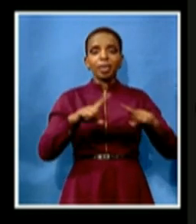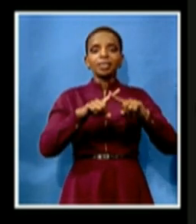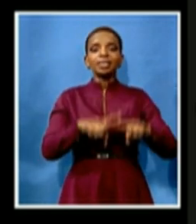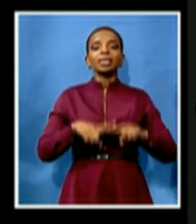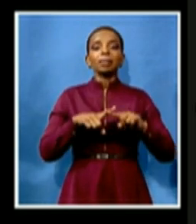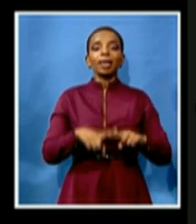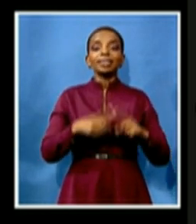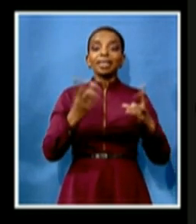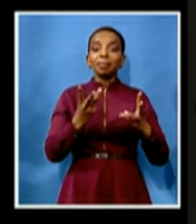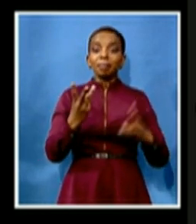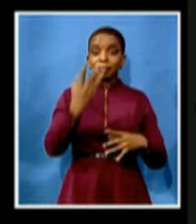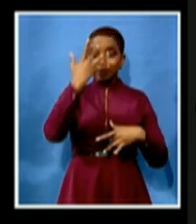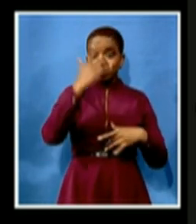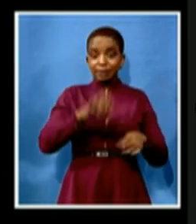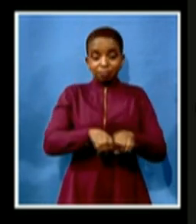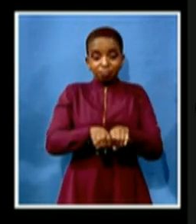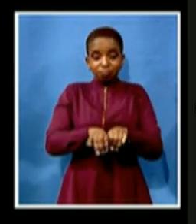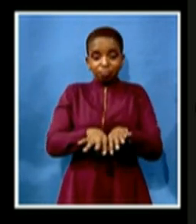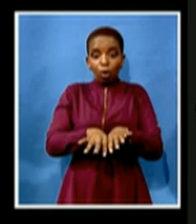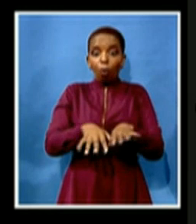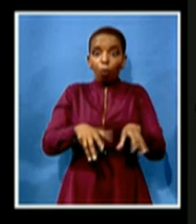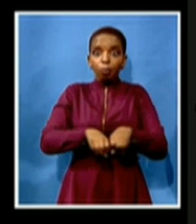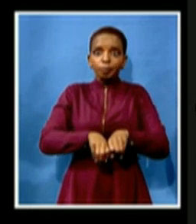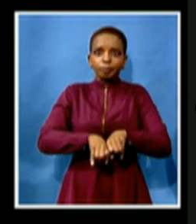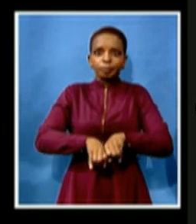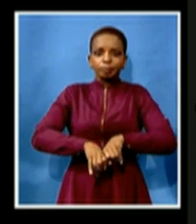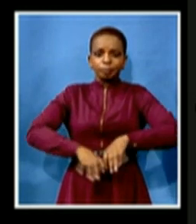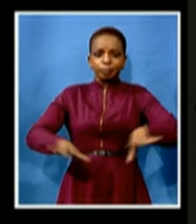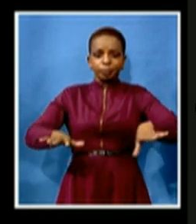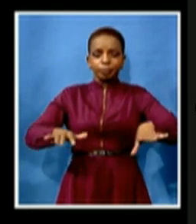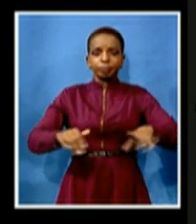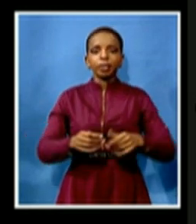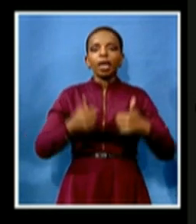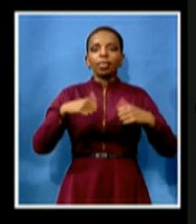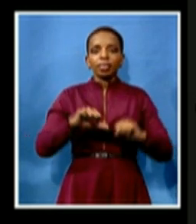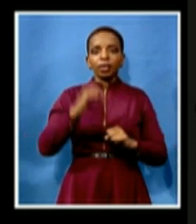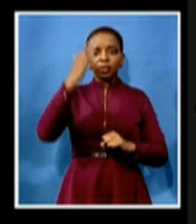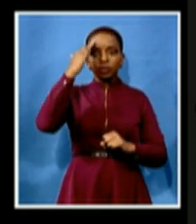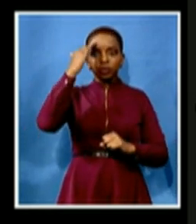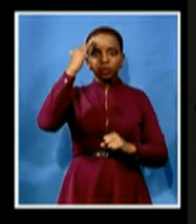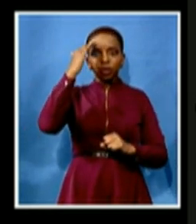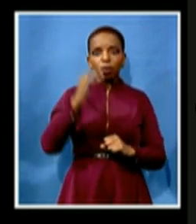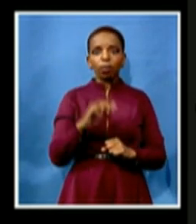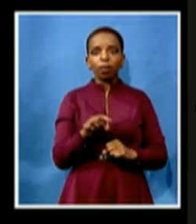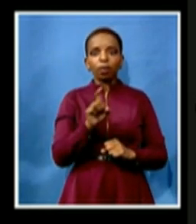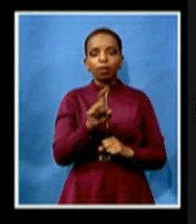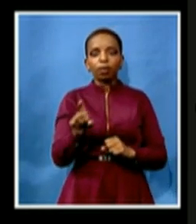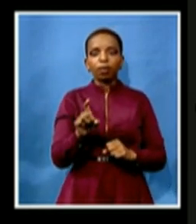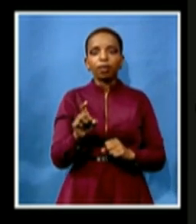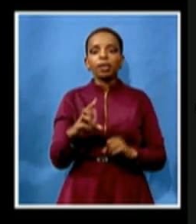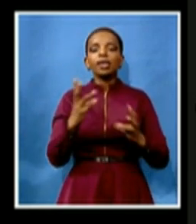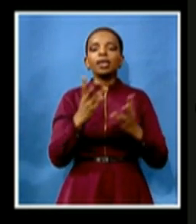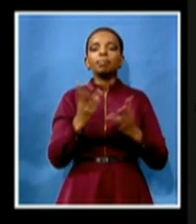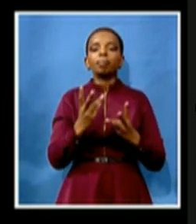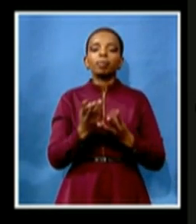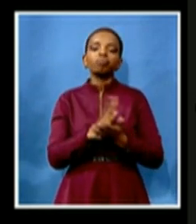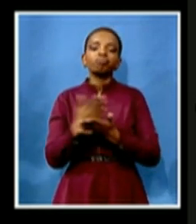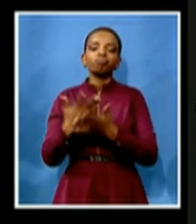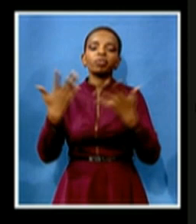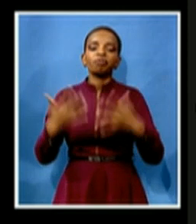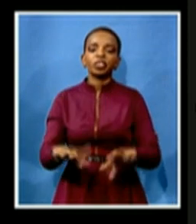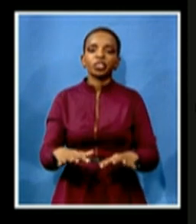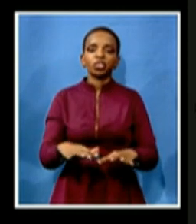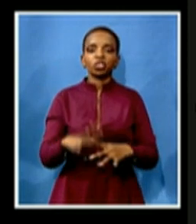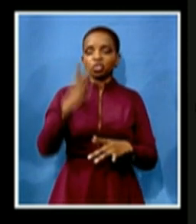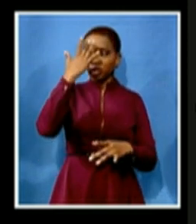get to track the people, some of them have already, shared the virus, and so you can't even track that there was someone who was positive